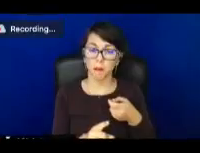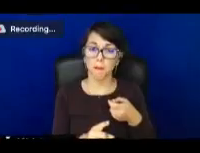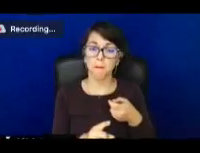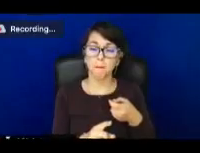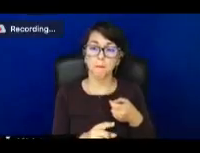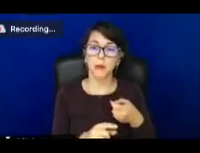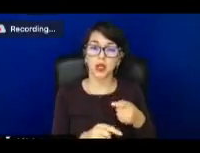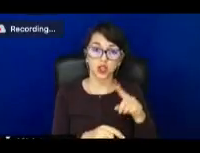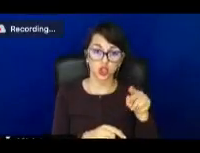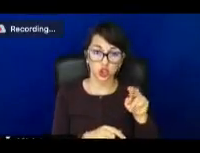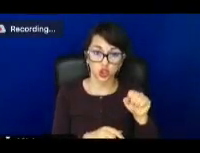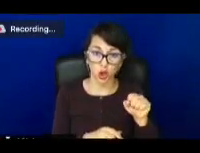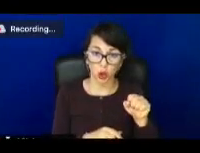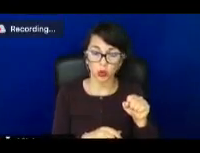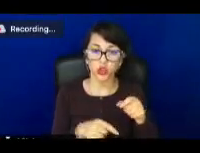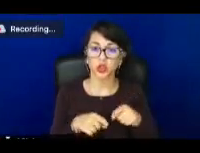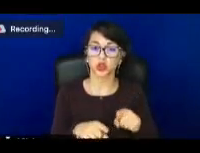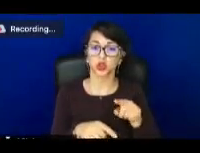round 2.